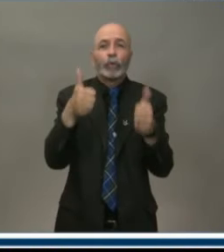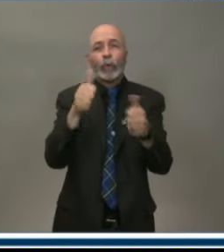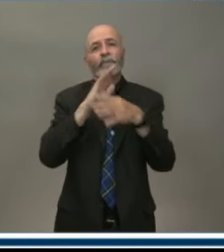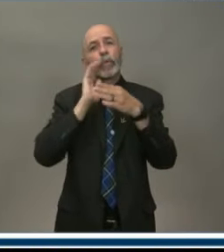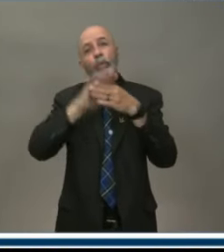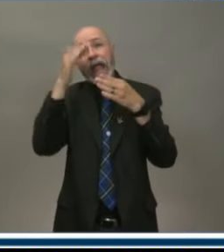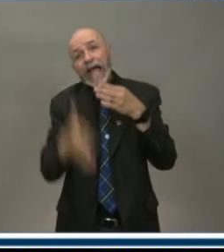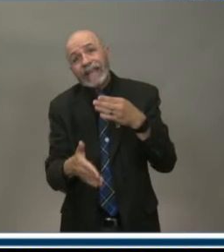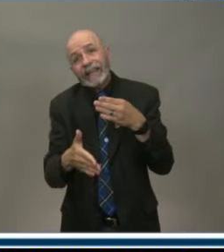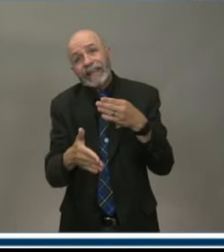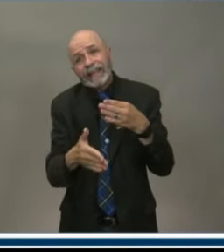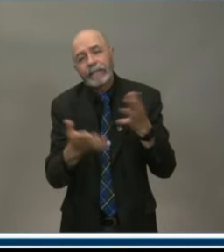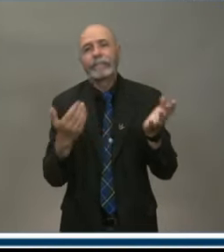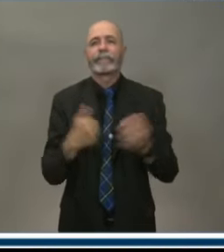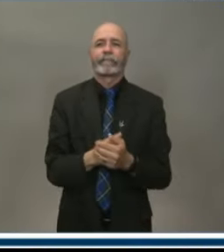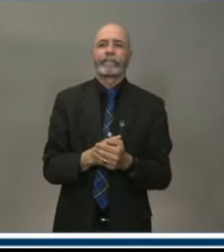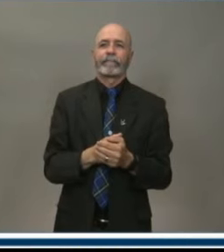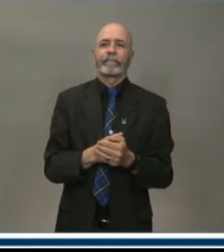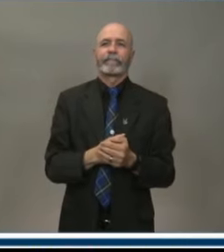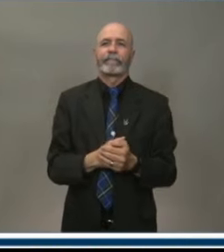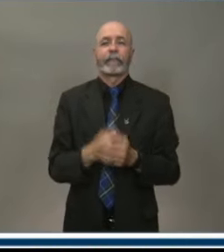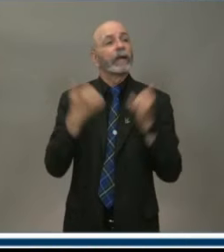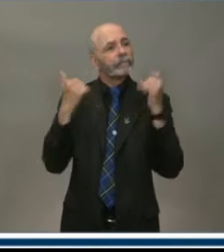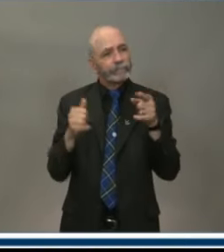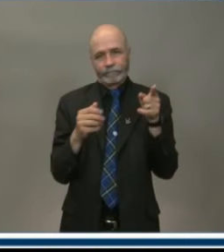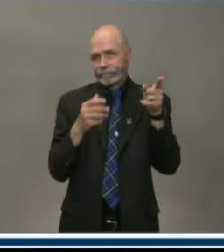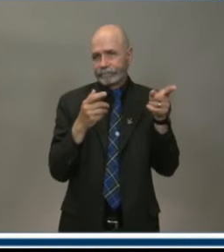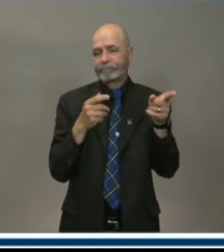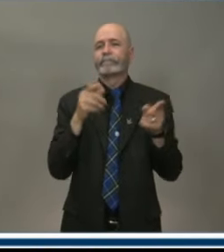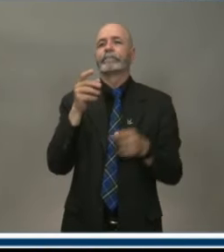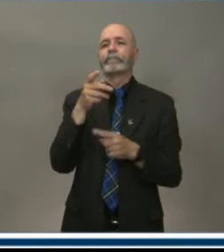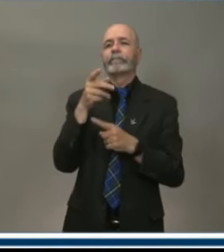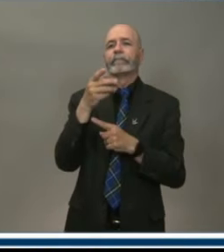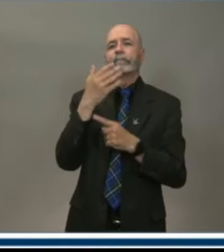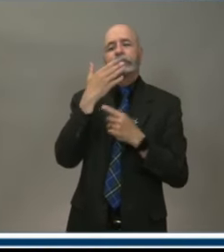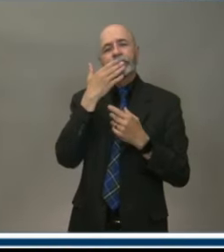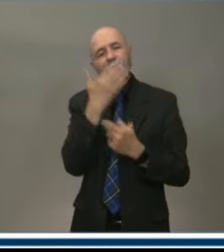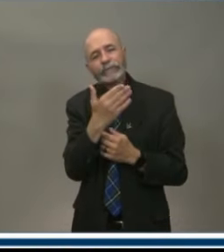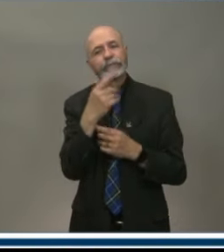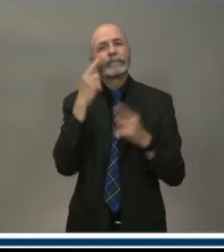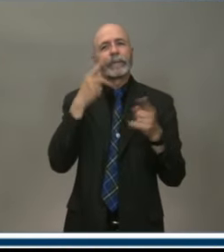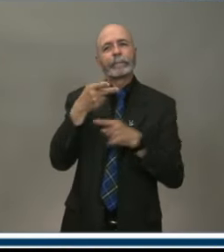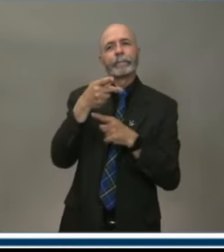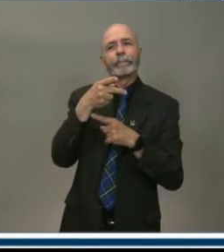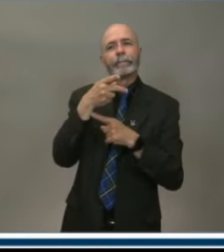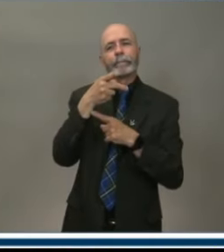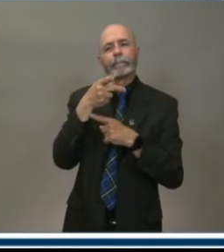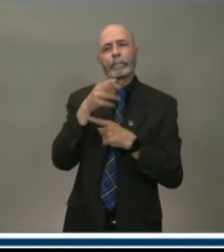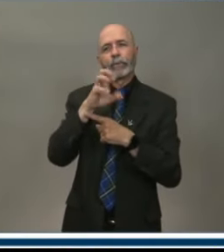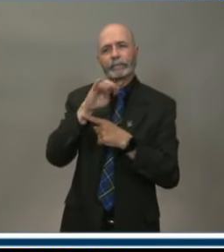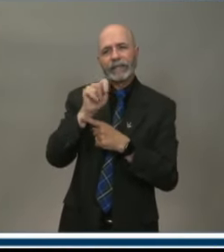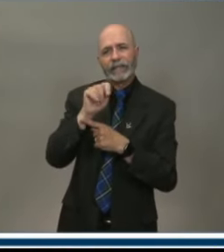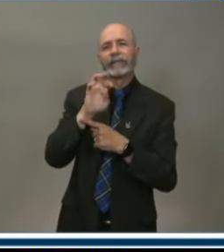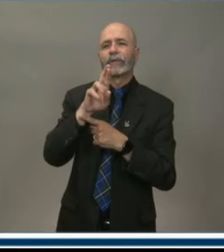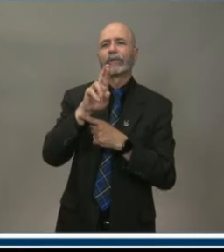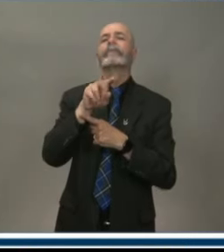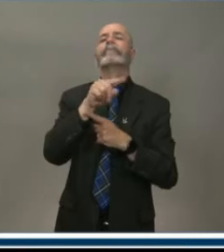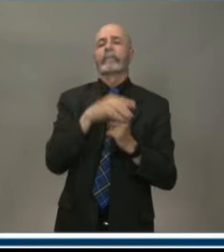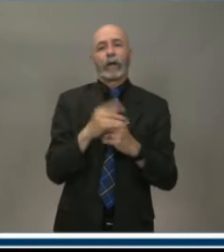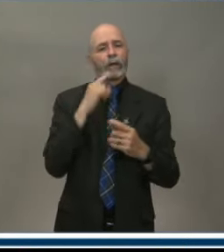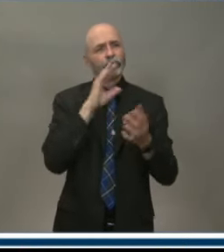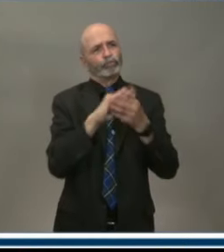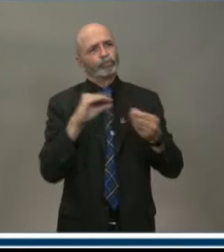Dr. Strang, and I want to attach myself to the feelings of your remarks. This is our 6th